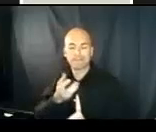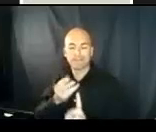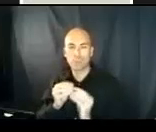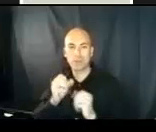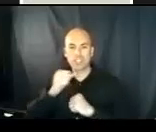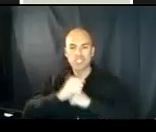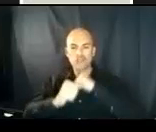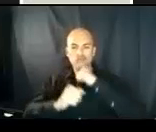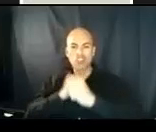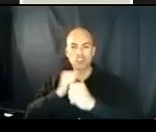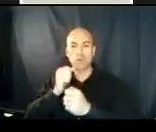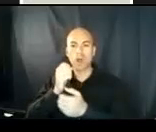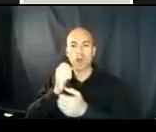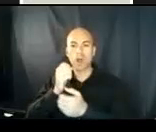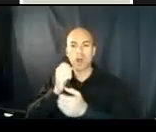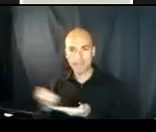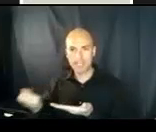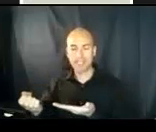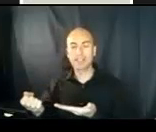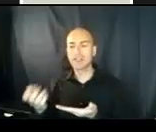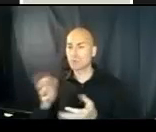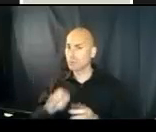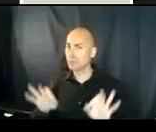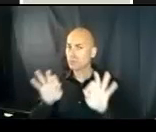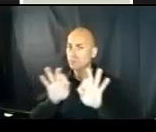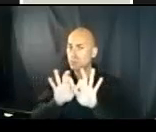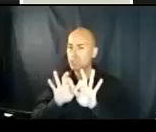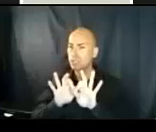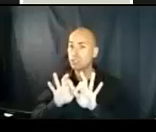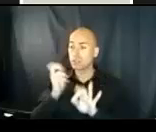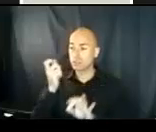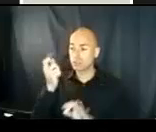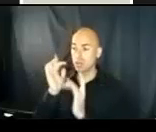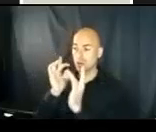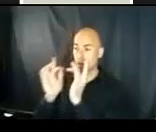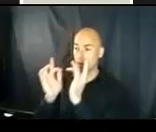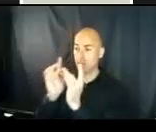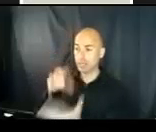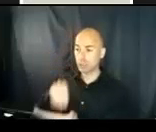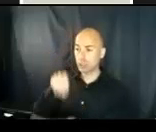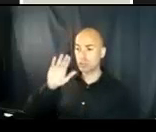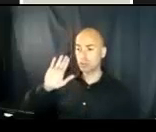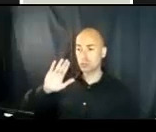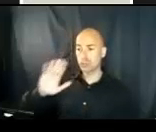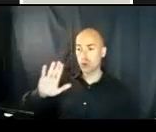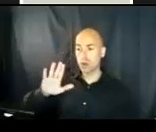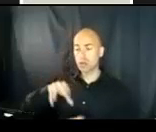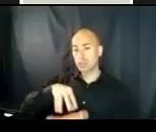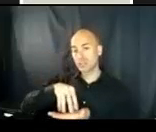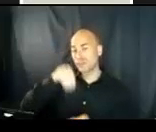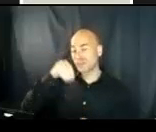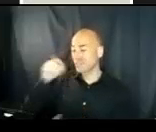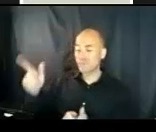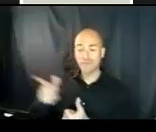because I think it is important. Remember that in online learning, your student is getting their first